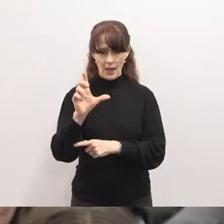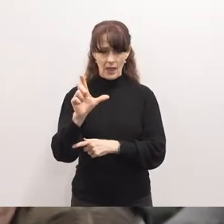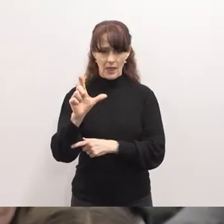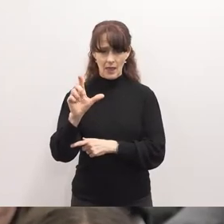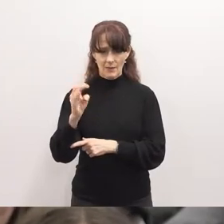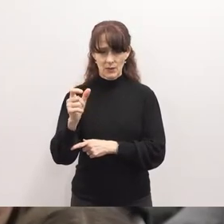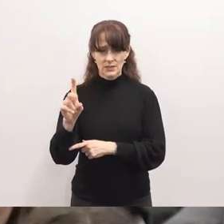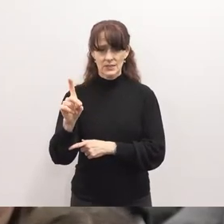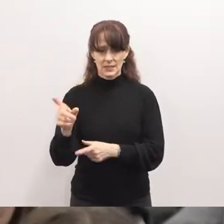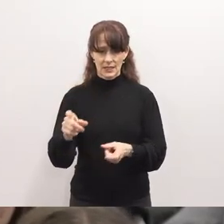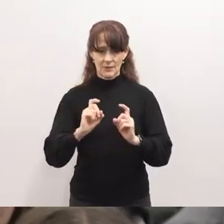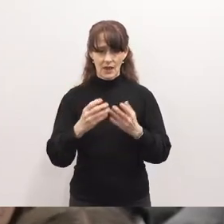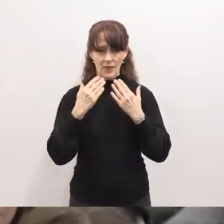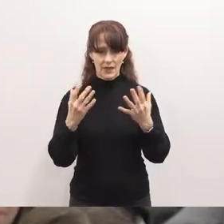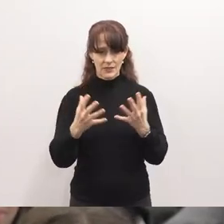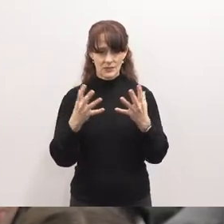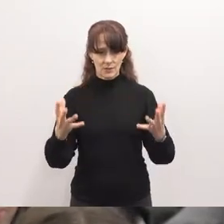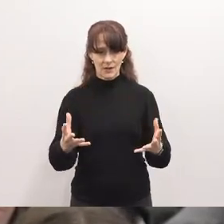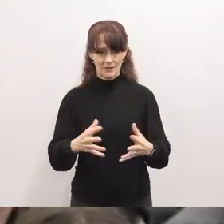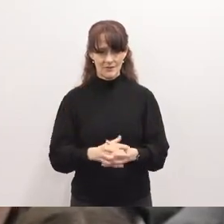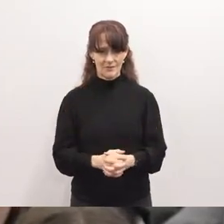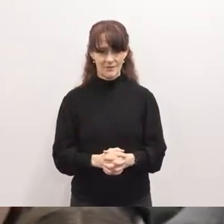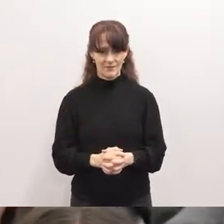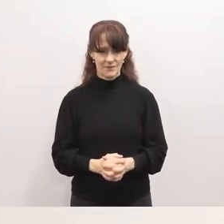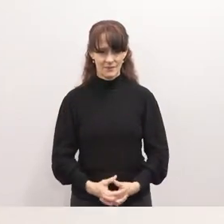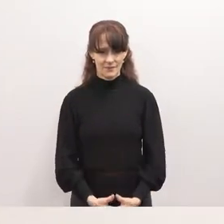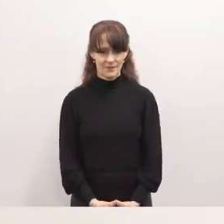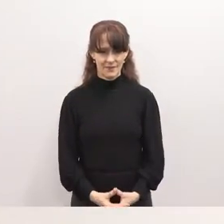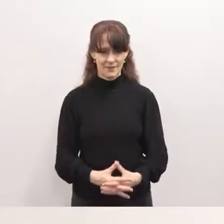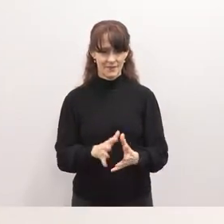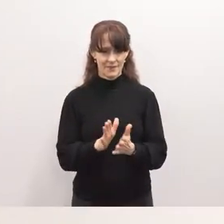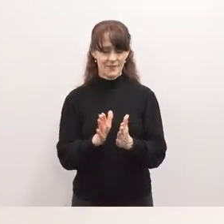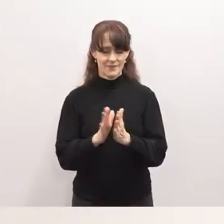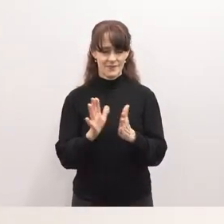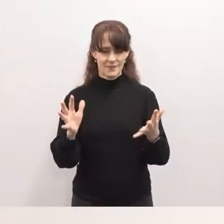me. Thank you so much.